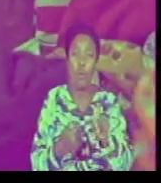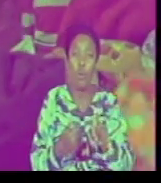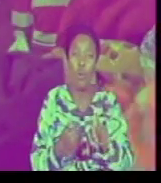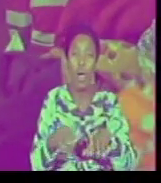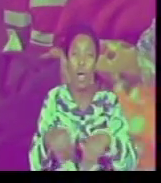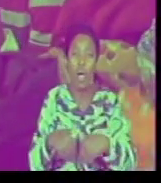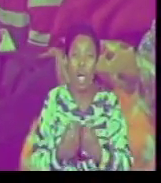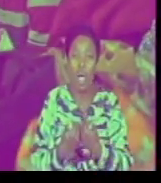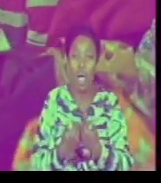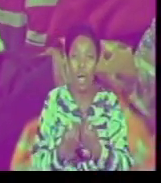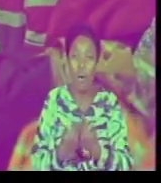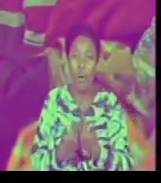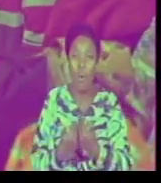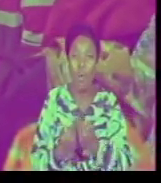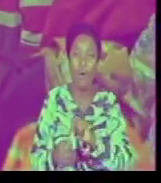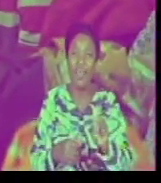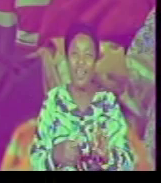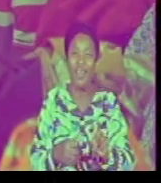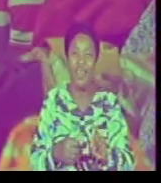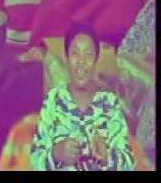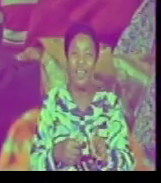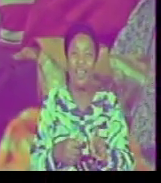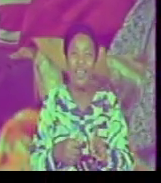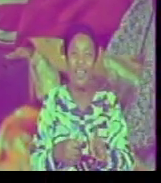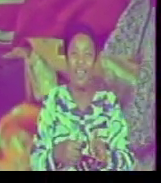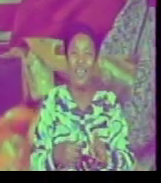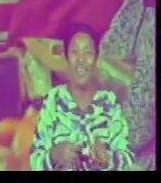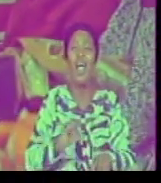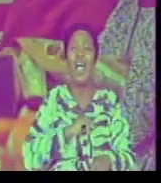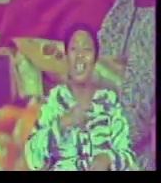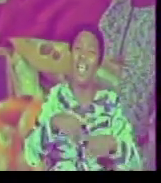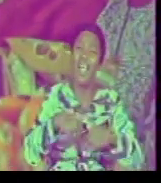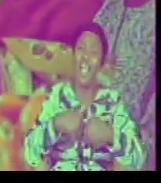How? I said, how?